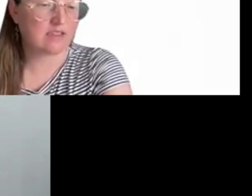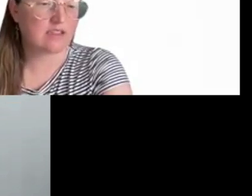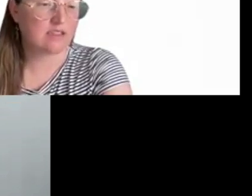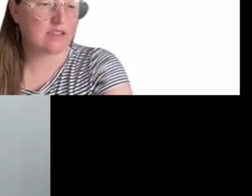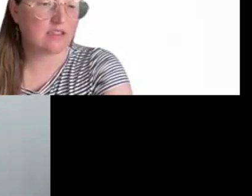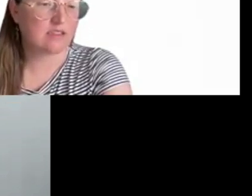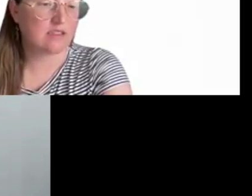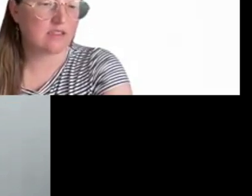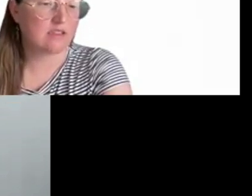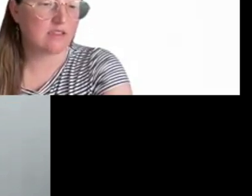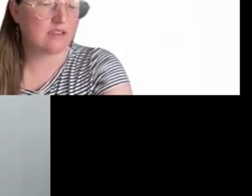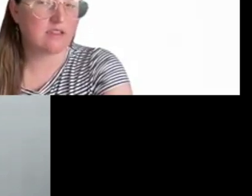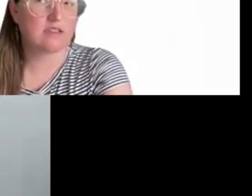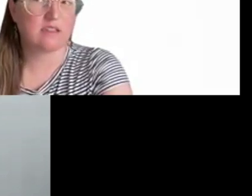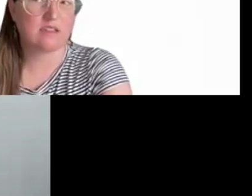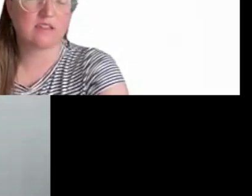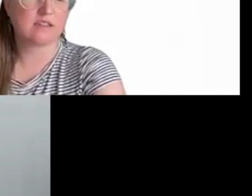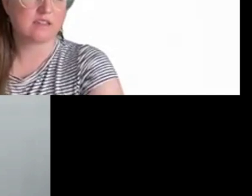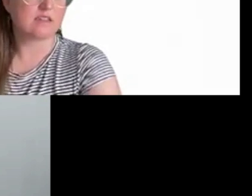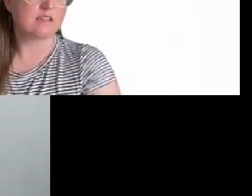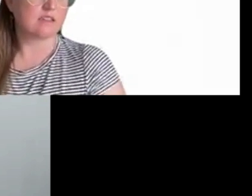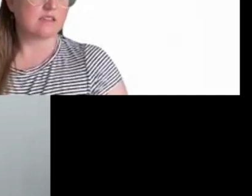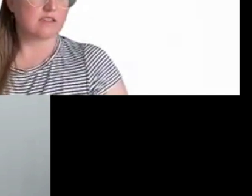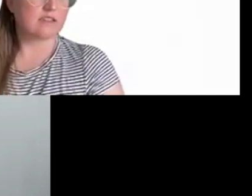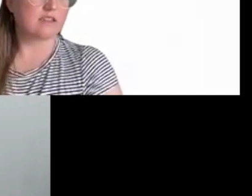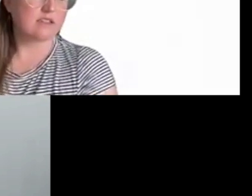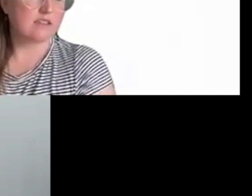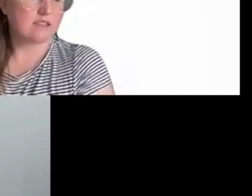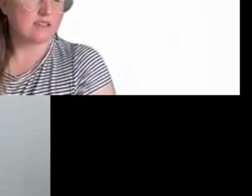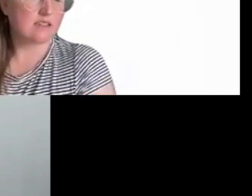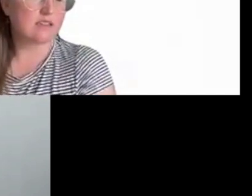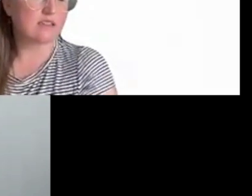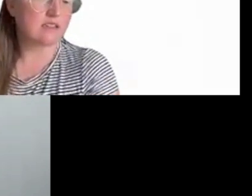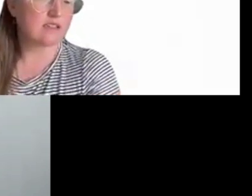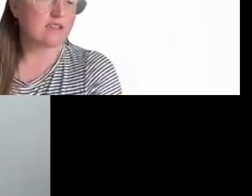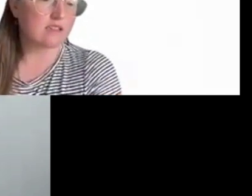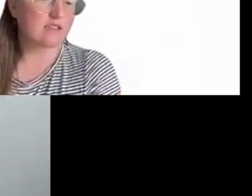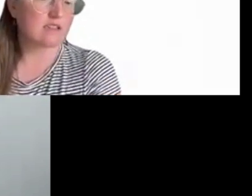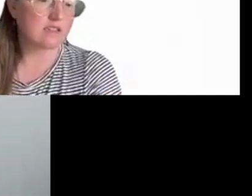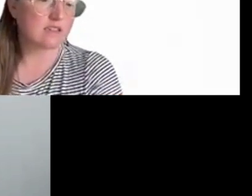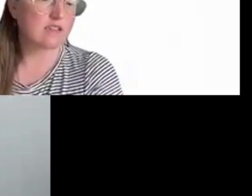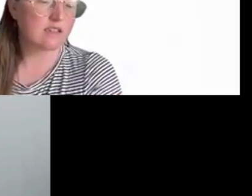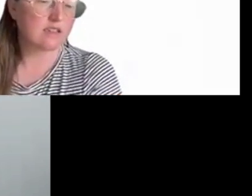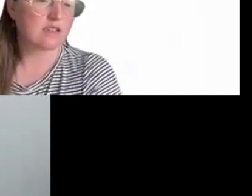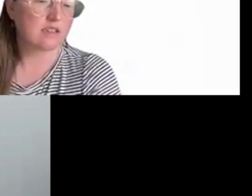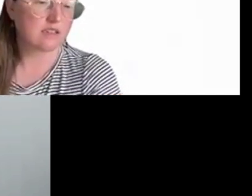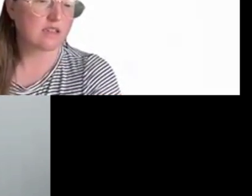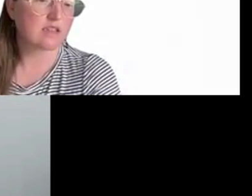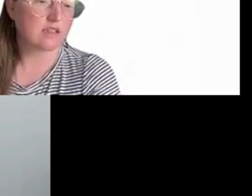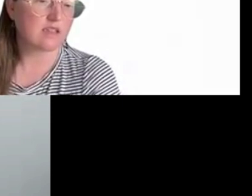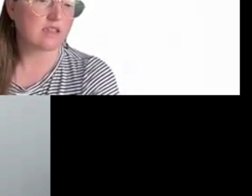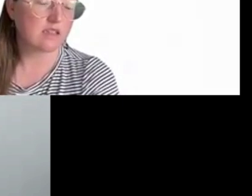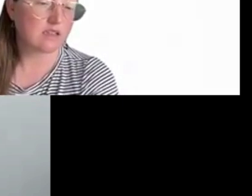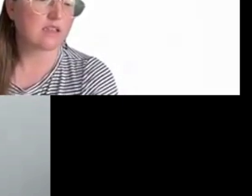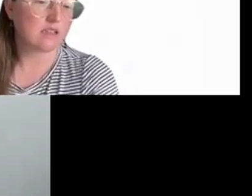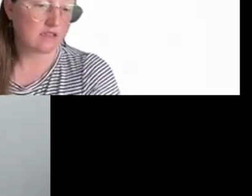once they get to know you and they realize, oh, there's Miss Susan, she's just coming over to bring the kids popsicles, or she's just coming over